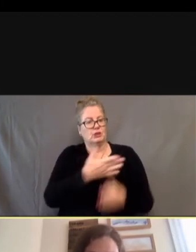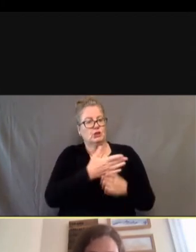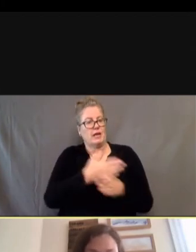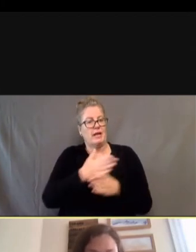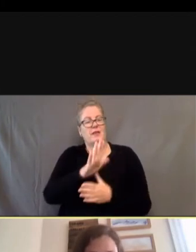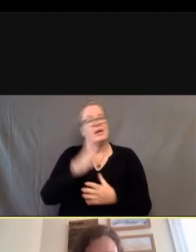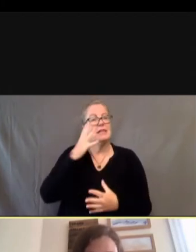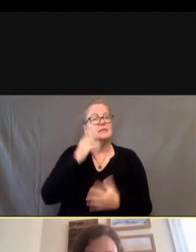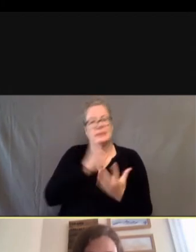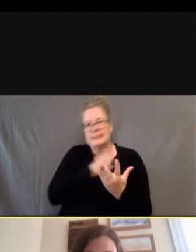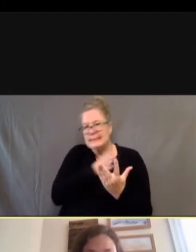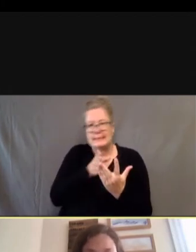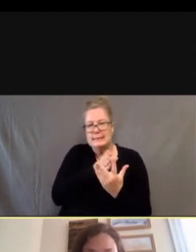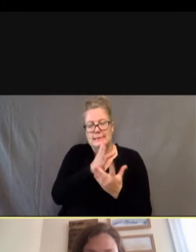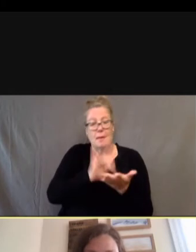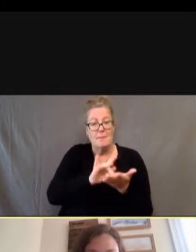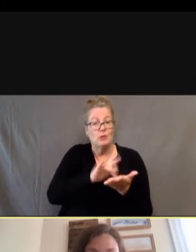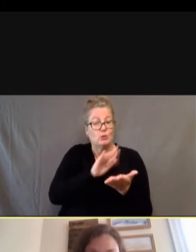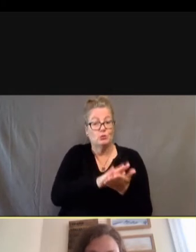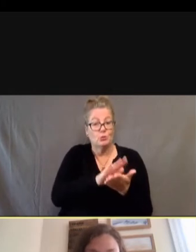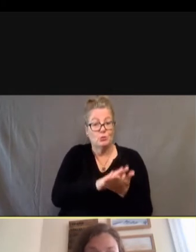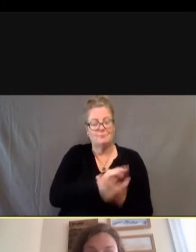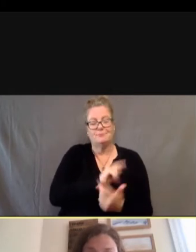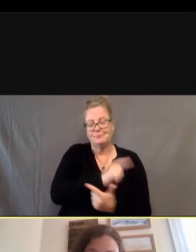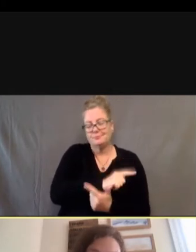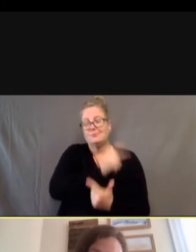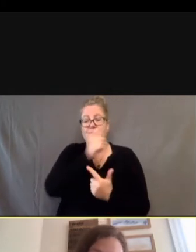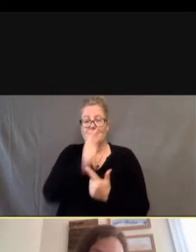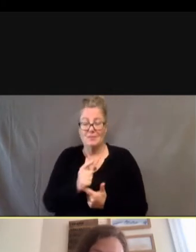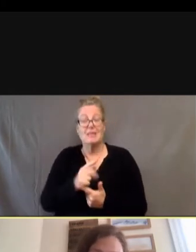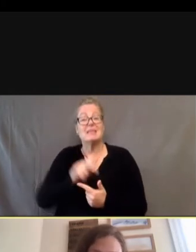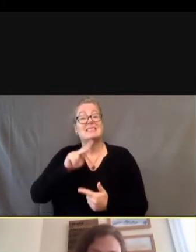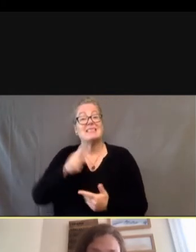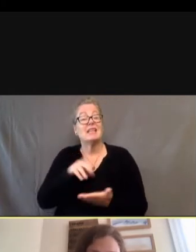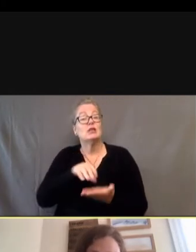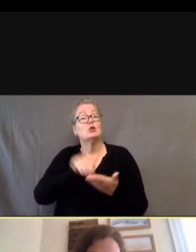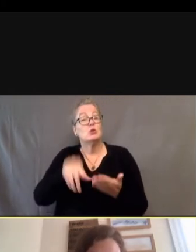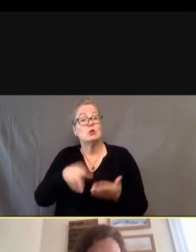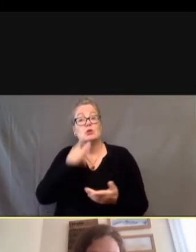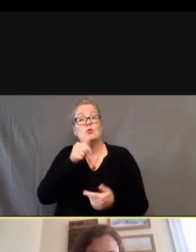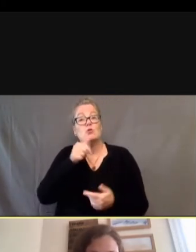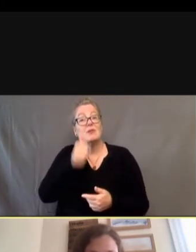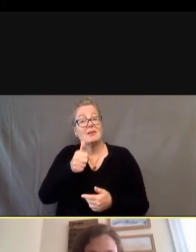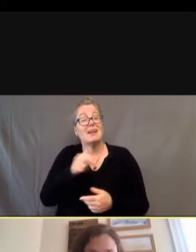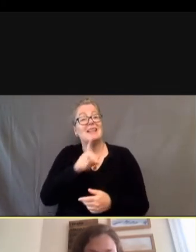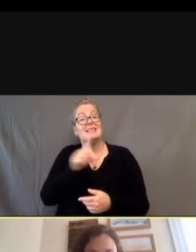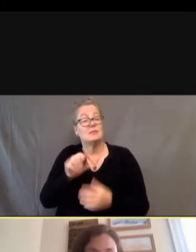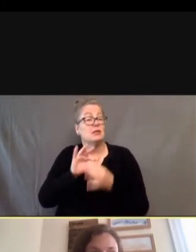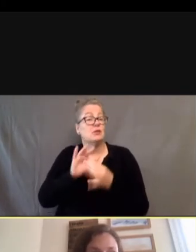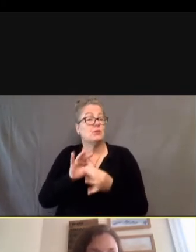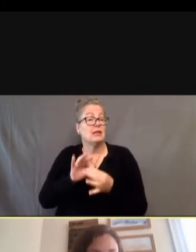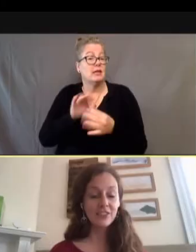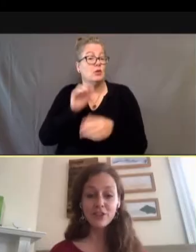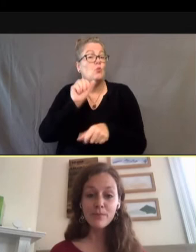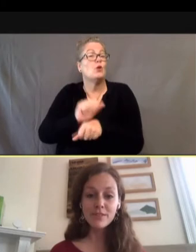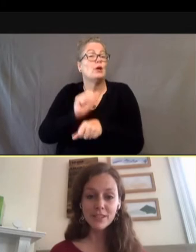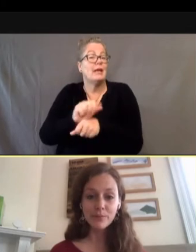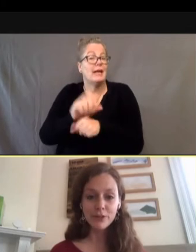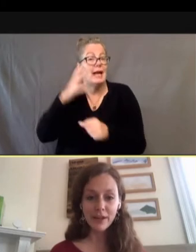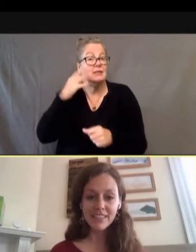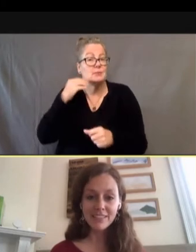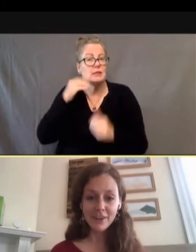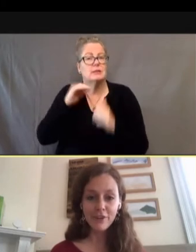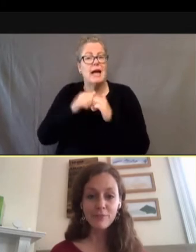second was students who had disability-related working experiences prior to medical school, sharing how those had shaped